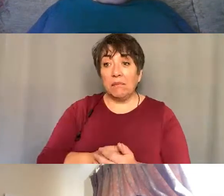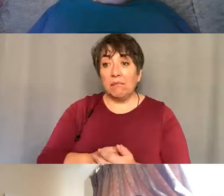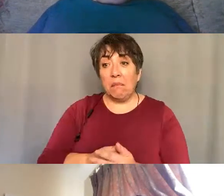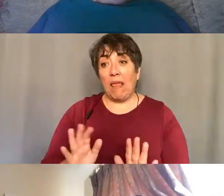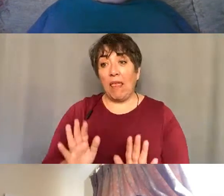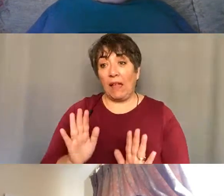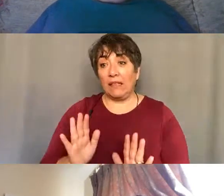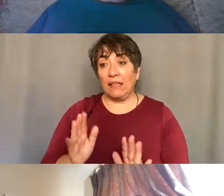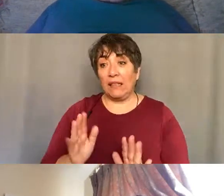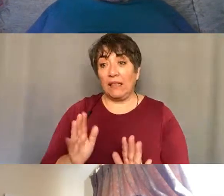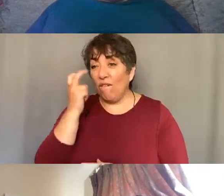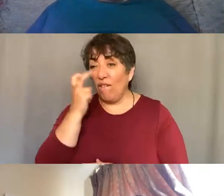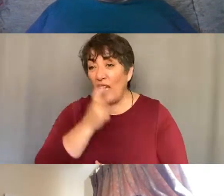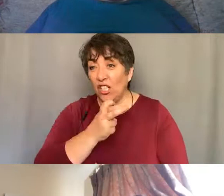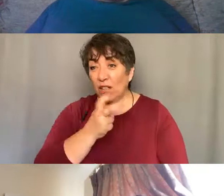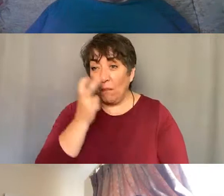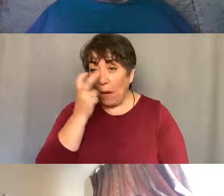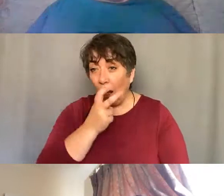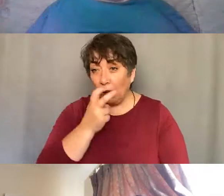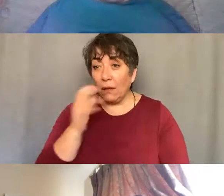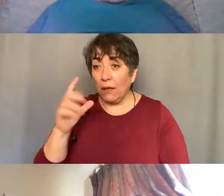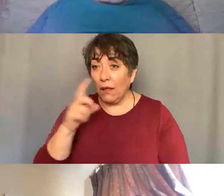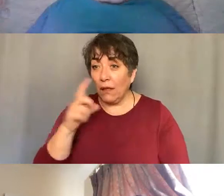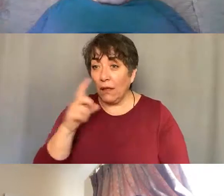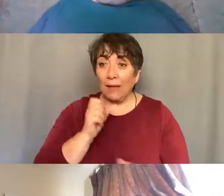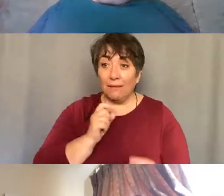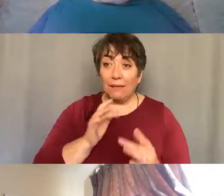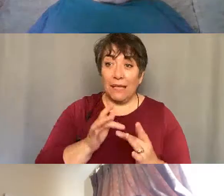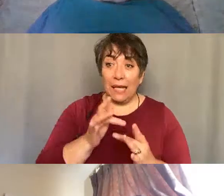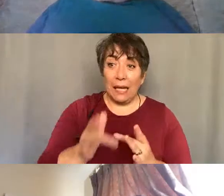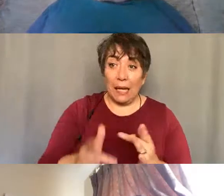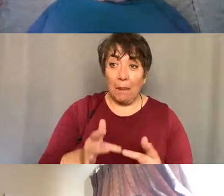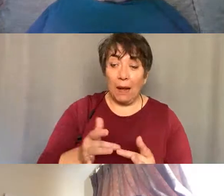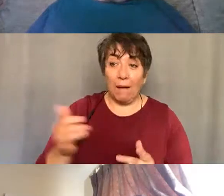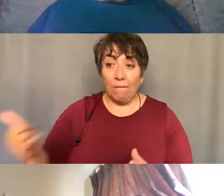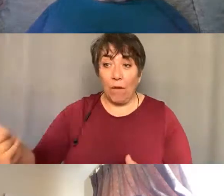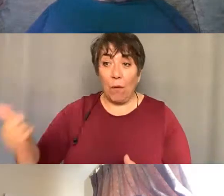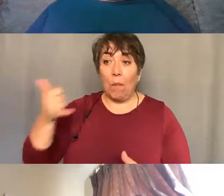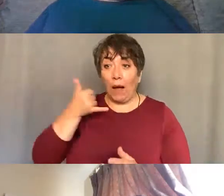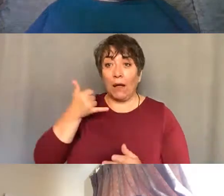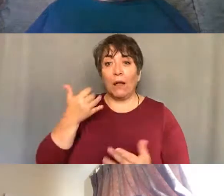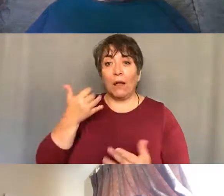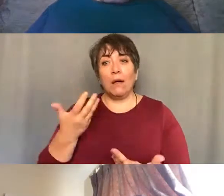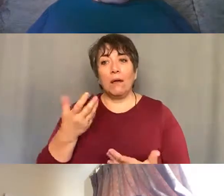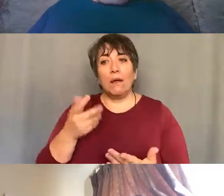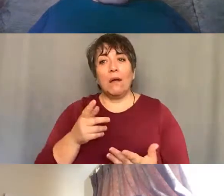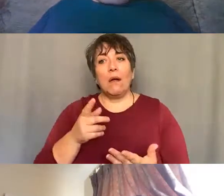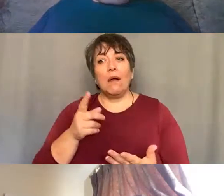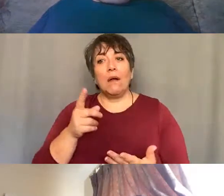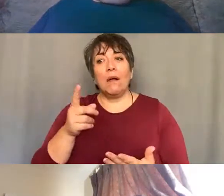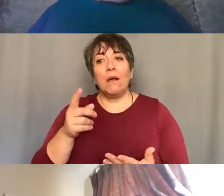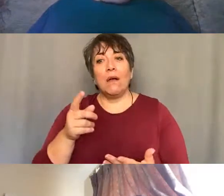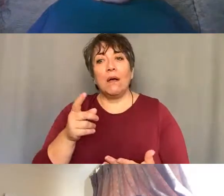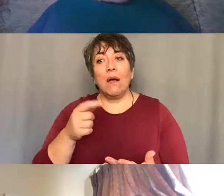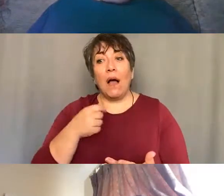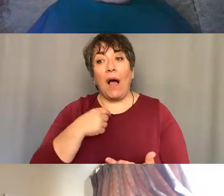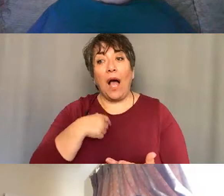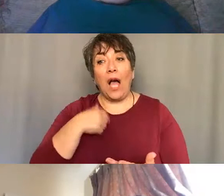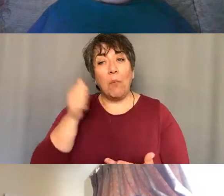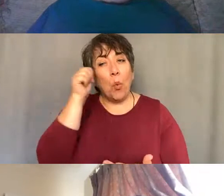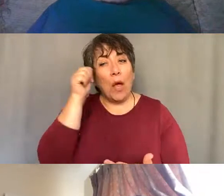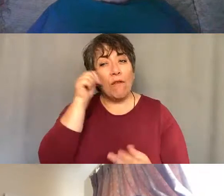to be able to help you in this situation. I don't know if Linda has got any other ideas, but they're the two that I'm certainly aware of with